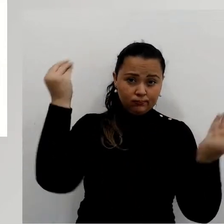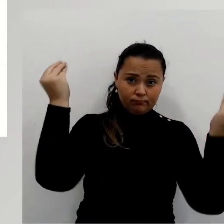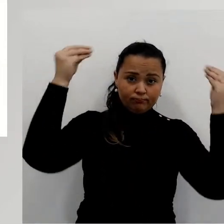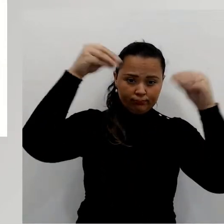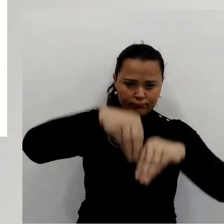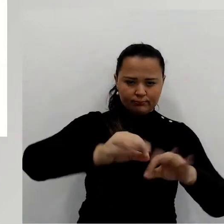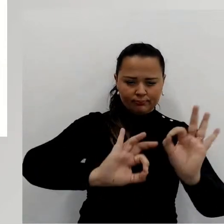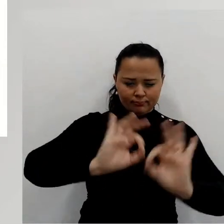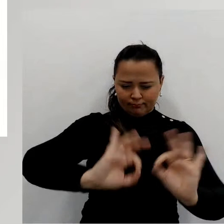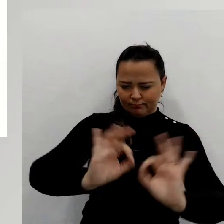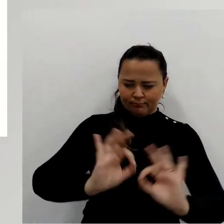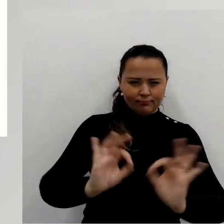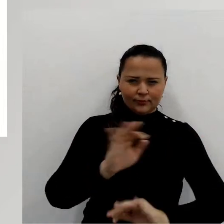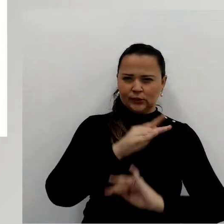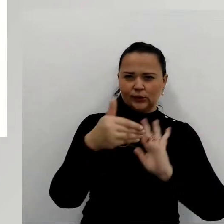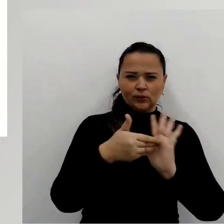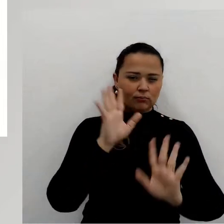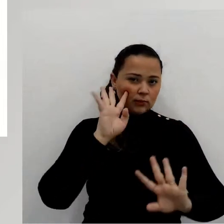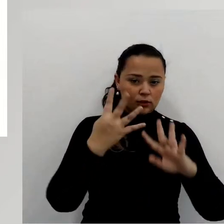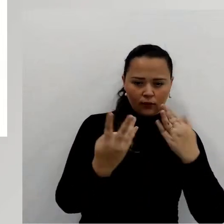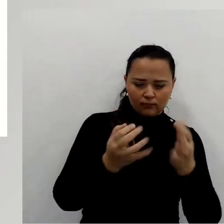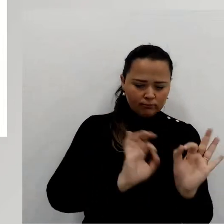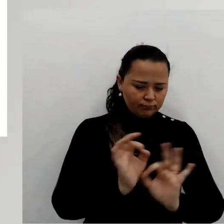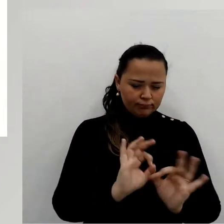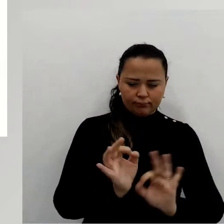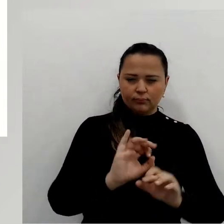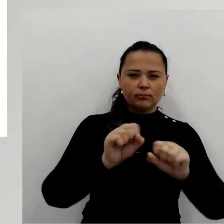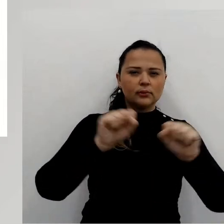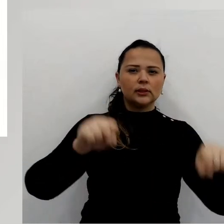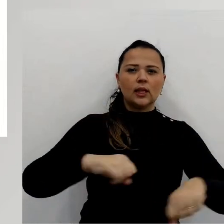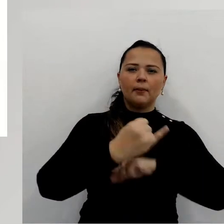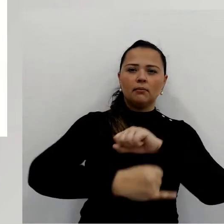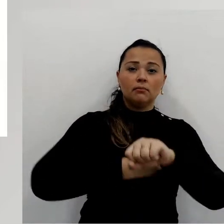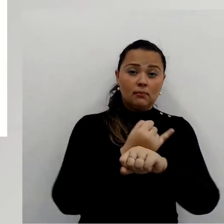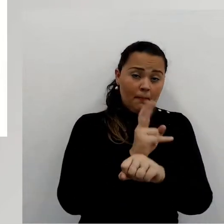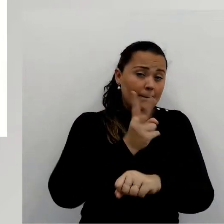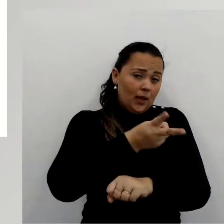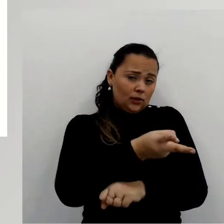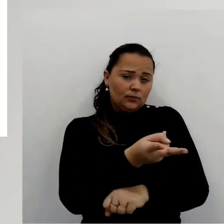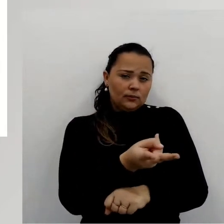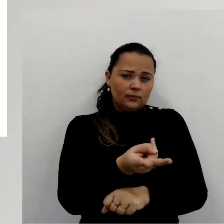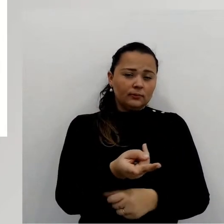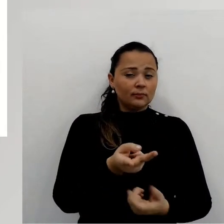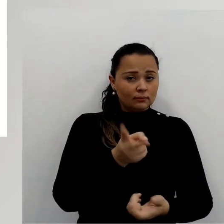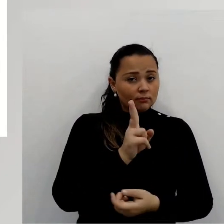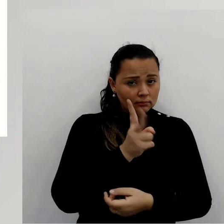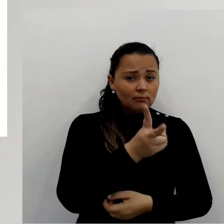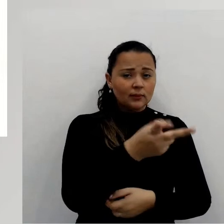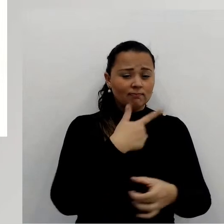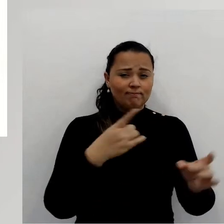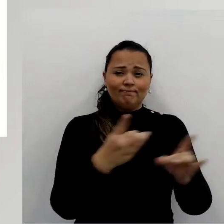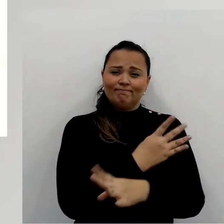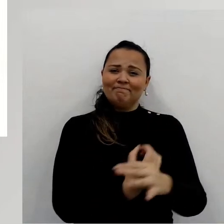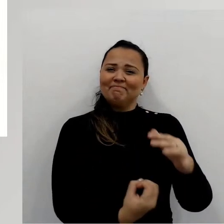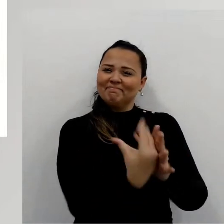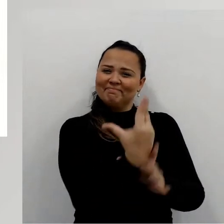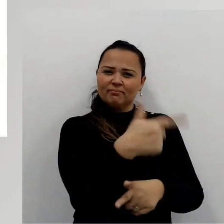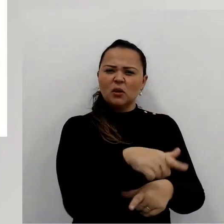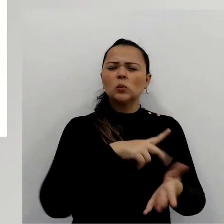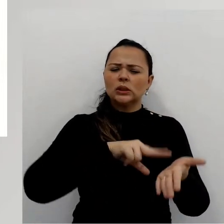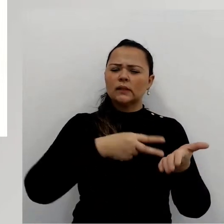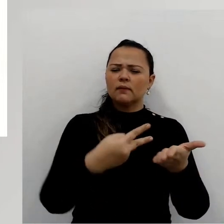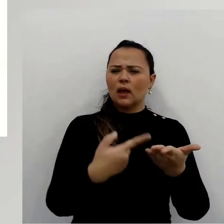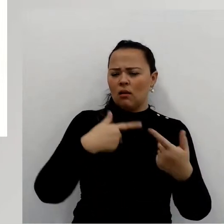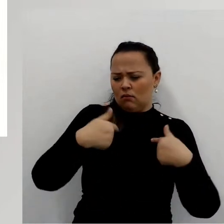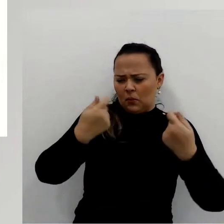within this framework. Now, that doesn't mean you don't need people, because you absolutely still need